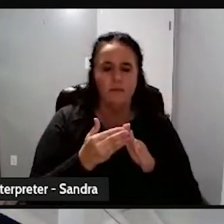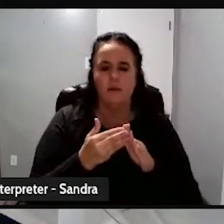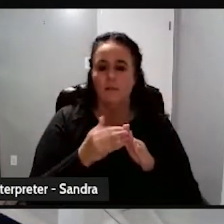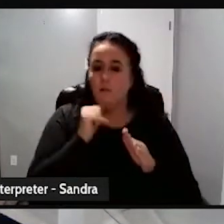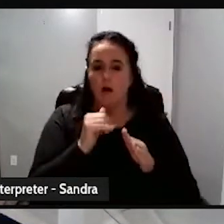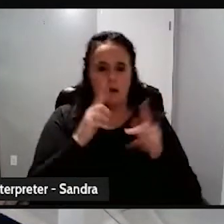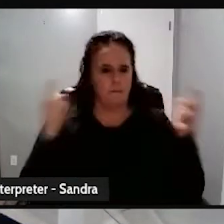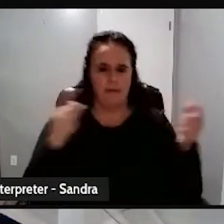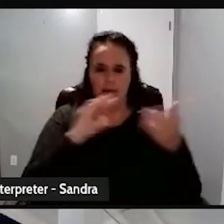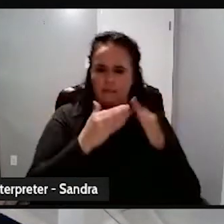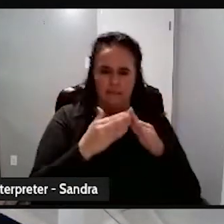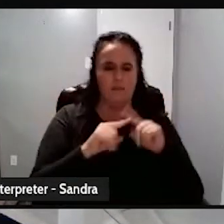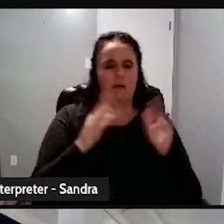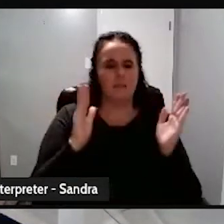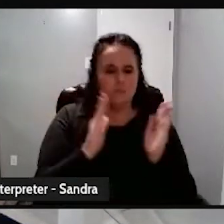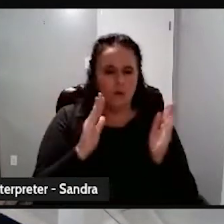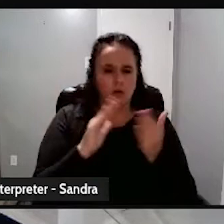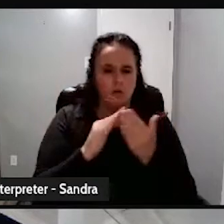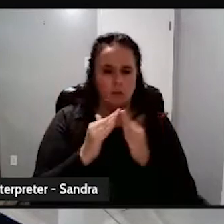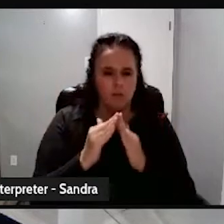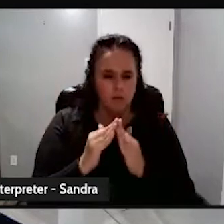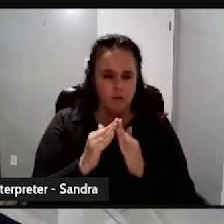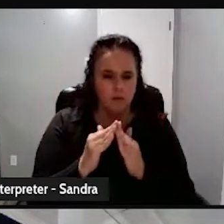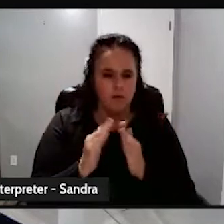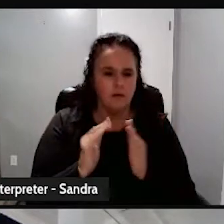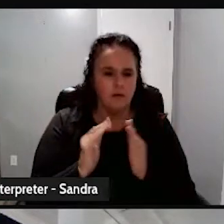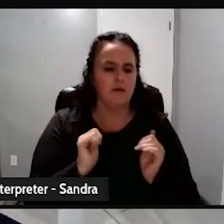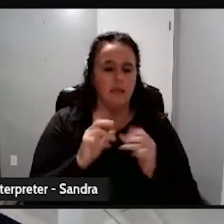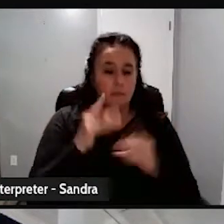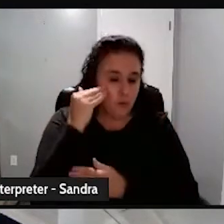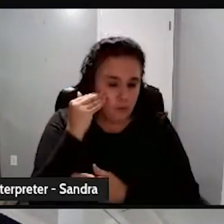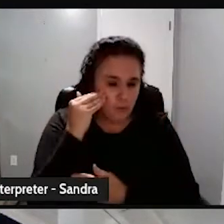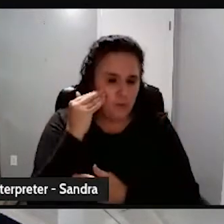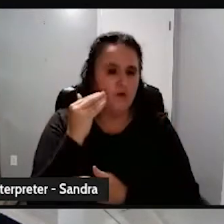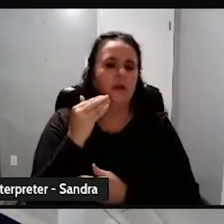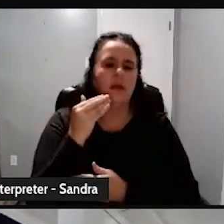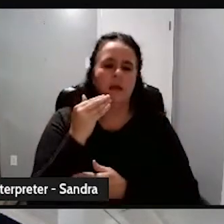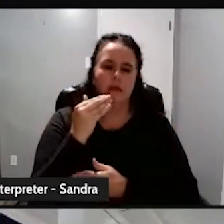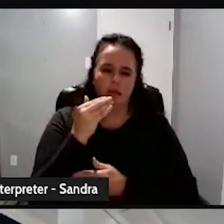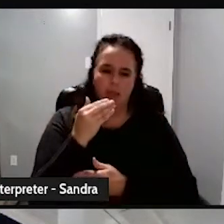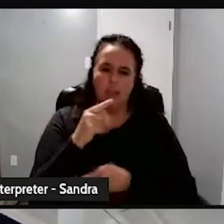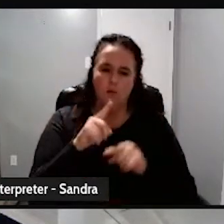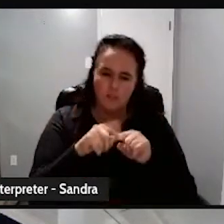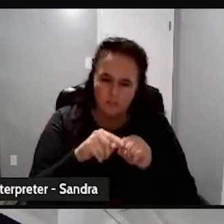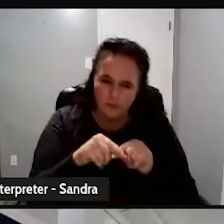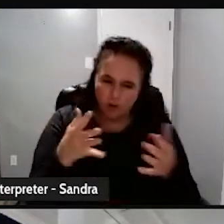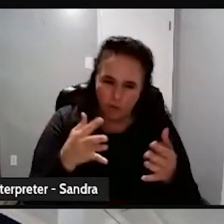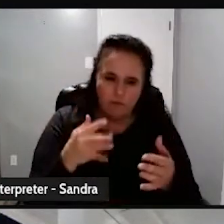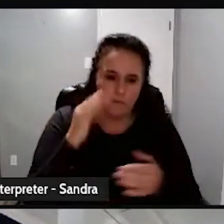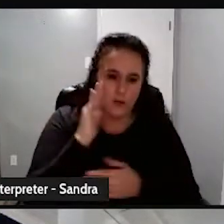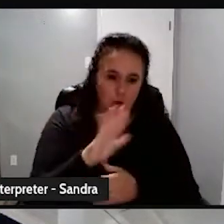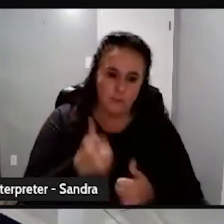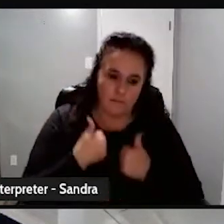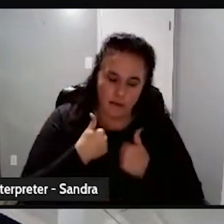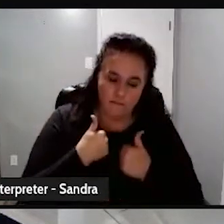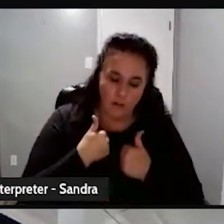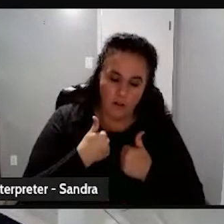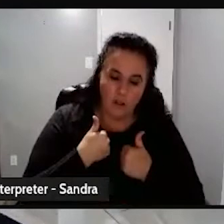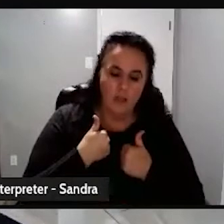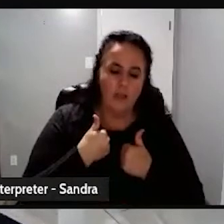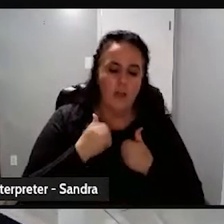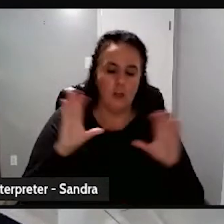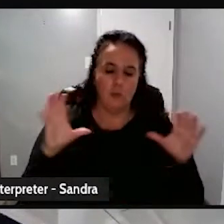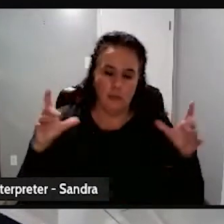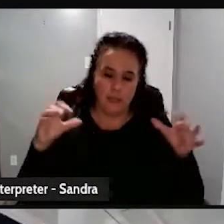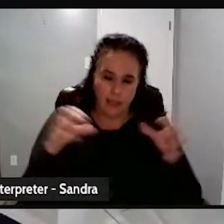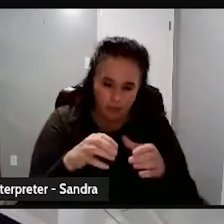the people that you knew and that you were codependent with for your survival, you would gather in places that